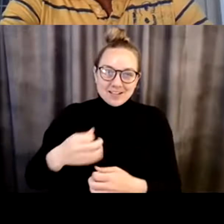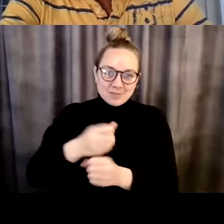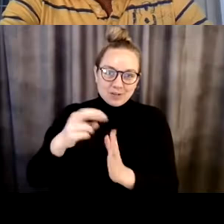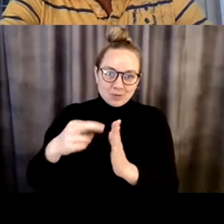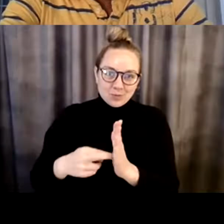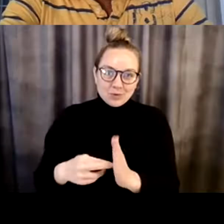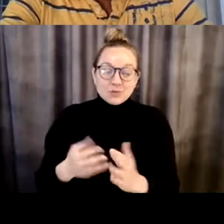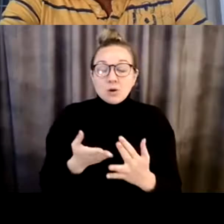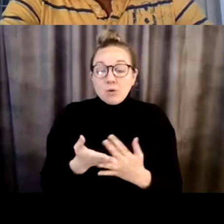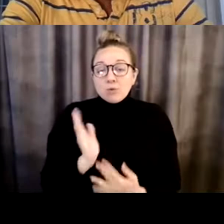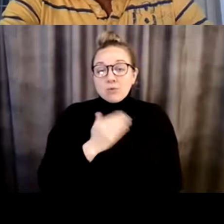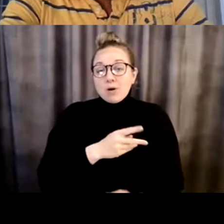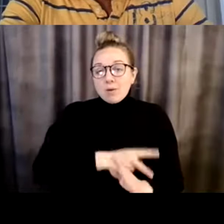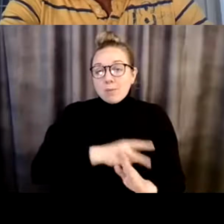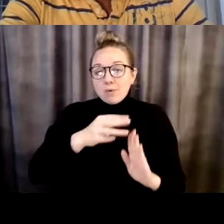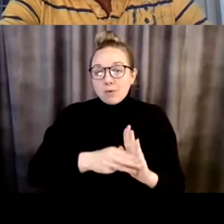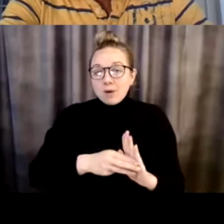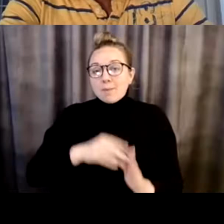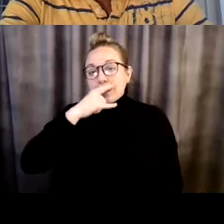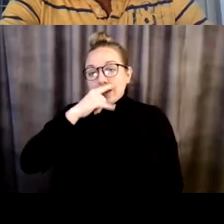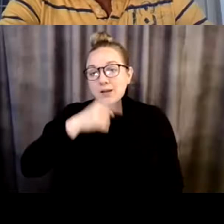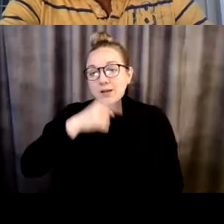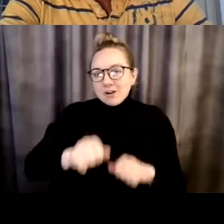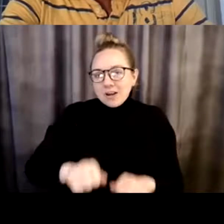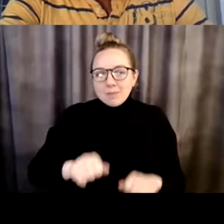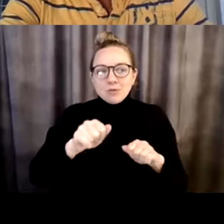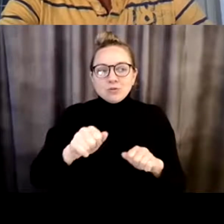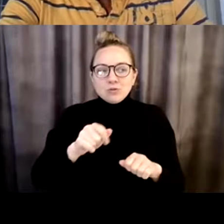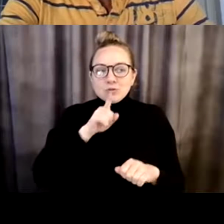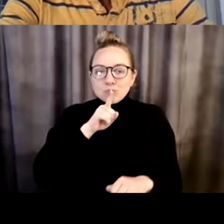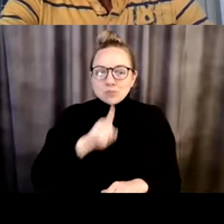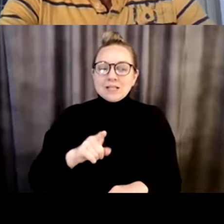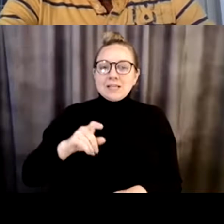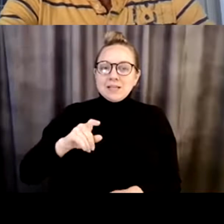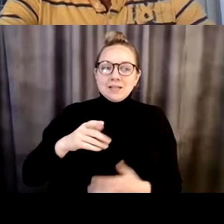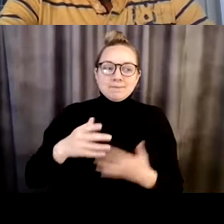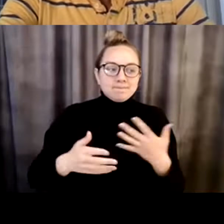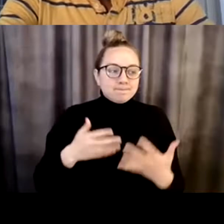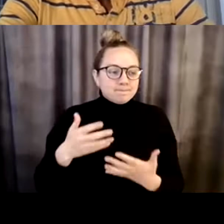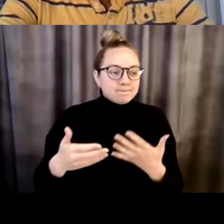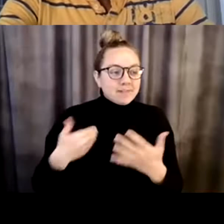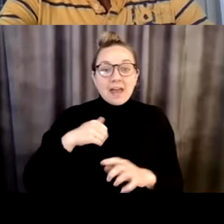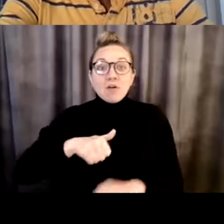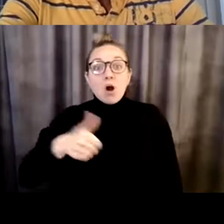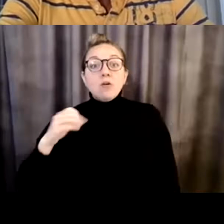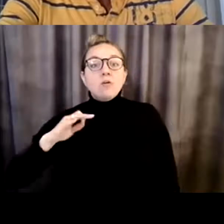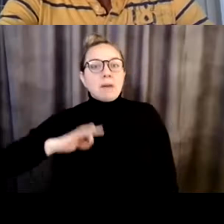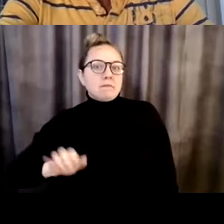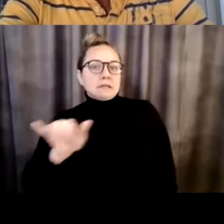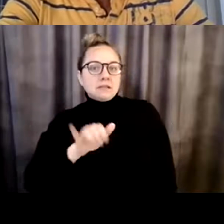to experience the social and emotional benefits of child-directed play while making